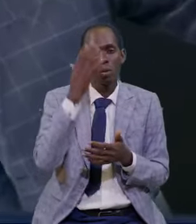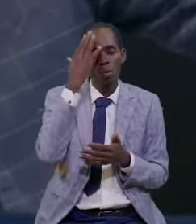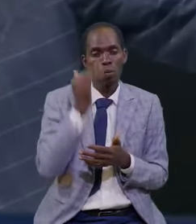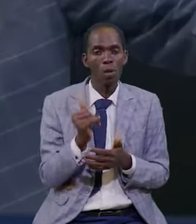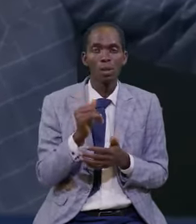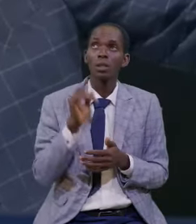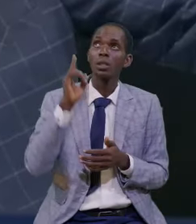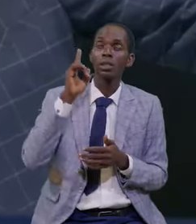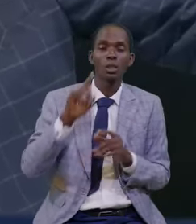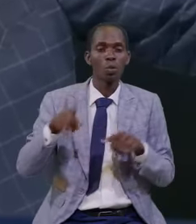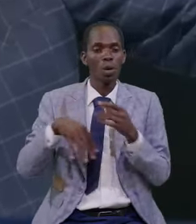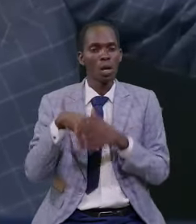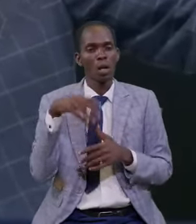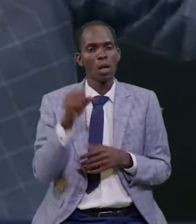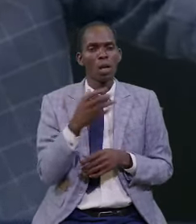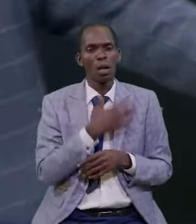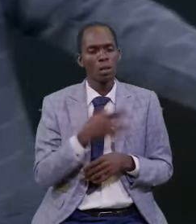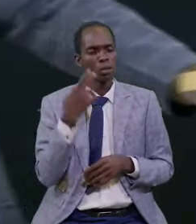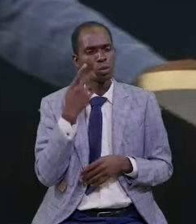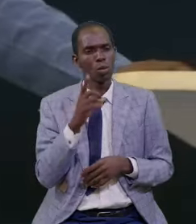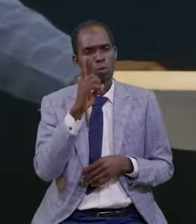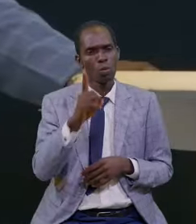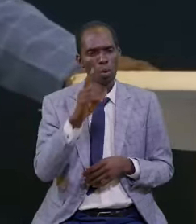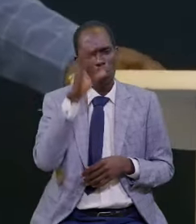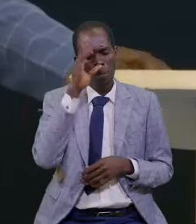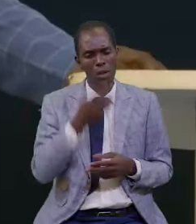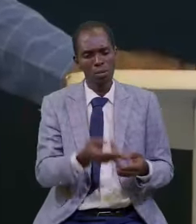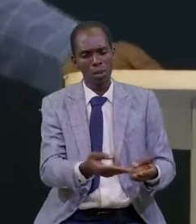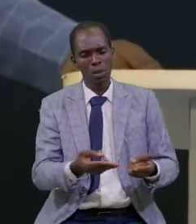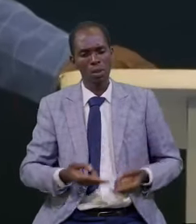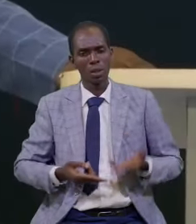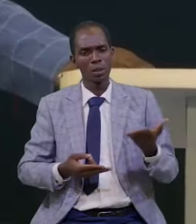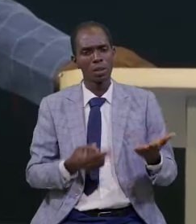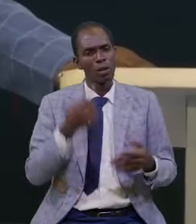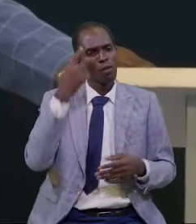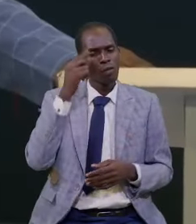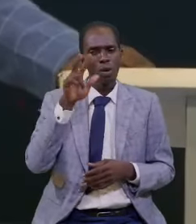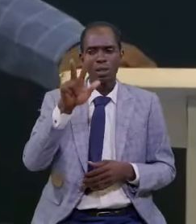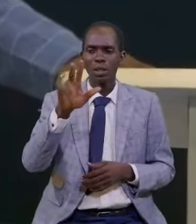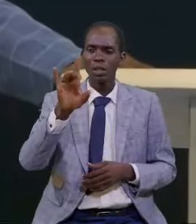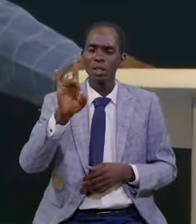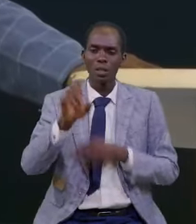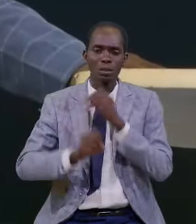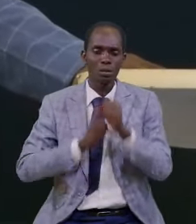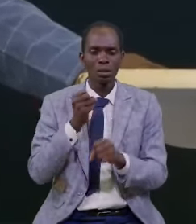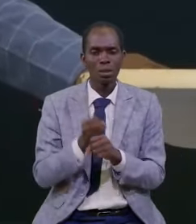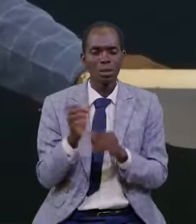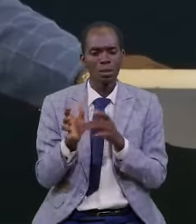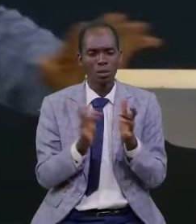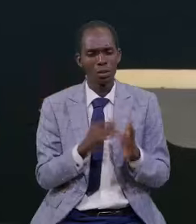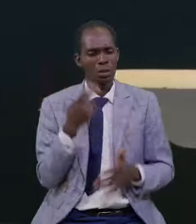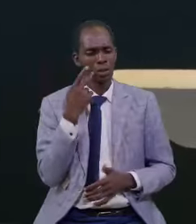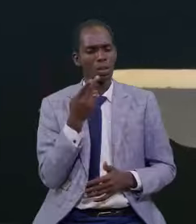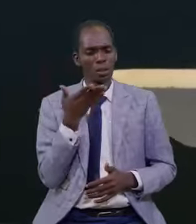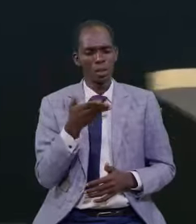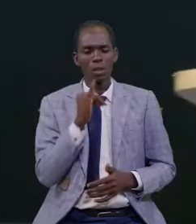that lied there. He's been there for 38 years. And Jesus said, there's a must for me here. I